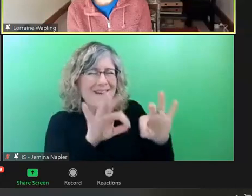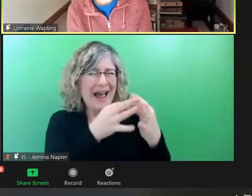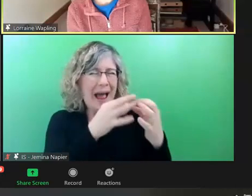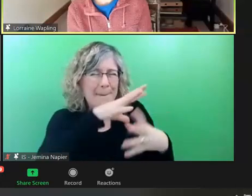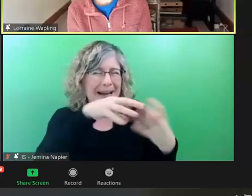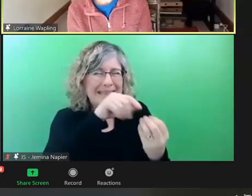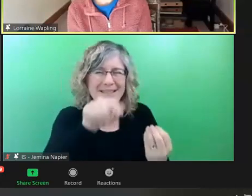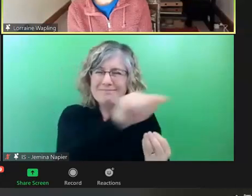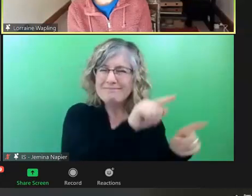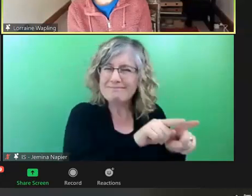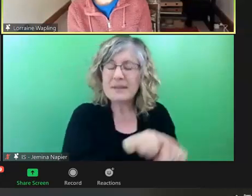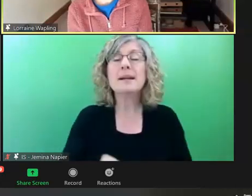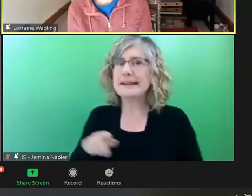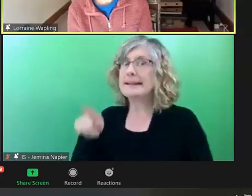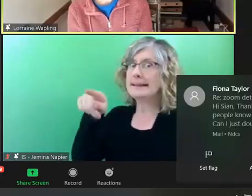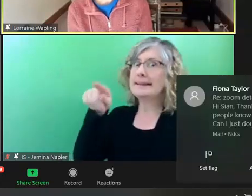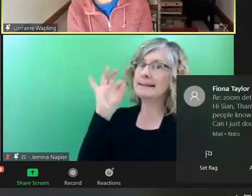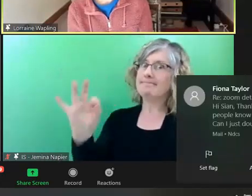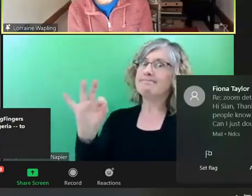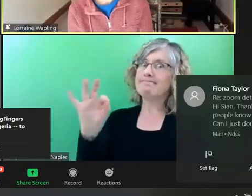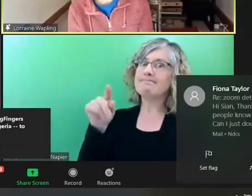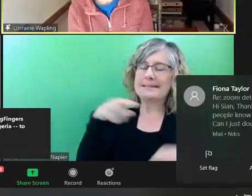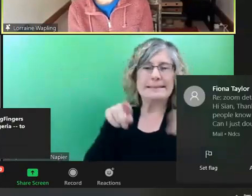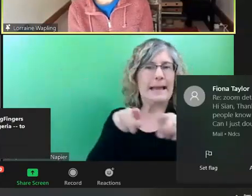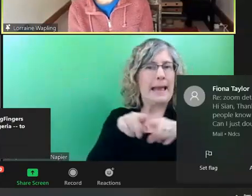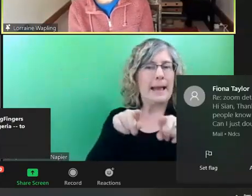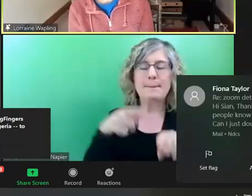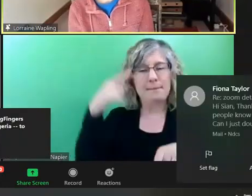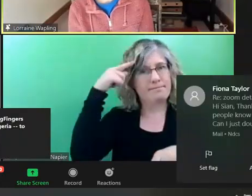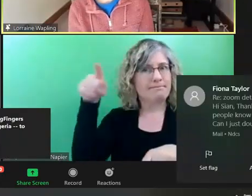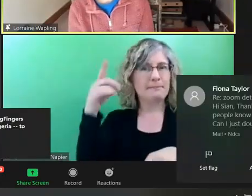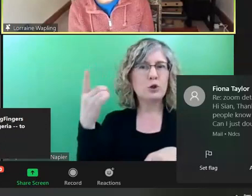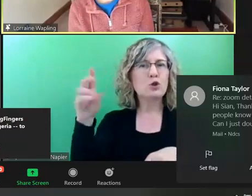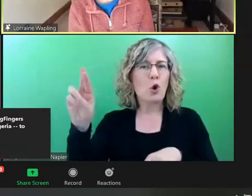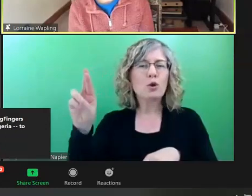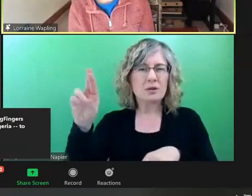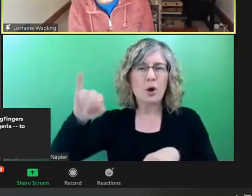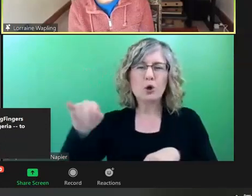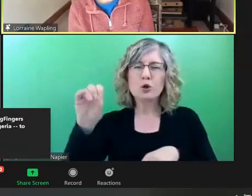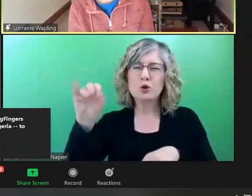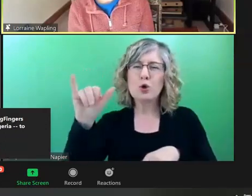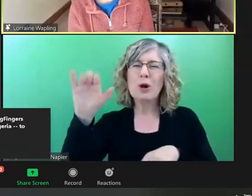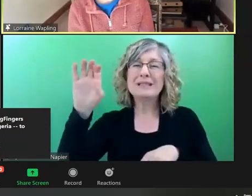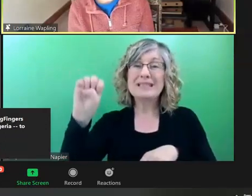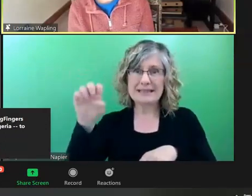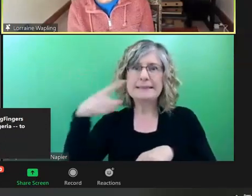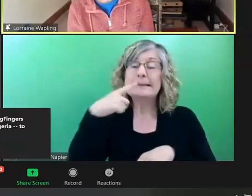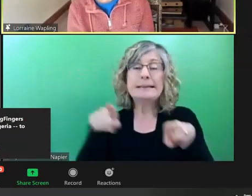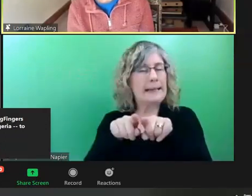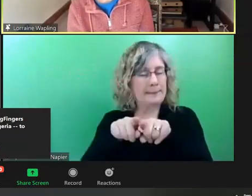about improving the attitudes is really, really important, because there's often a sense that deaf